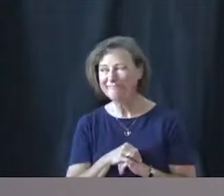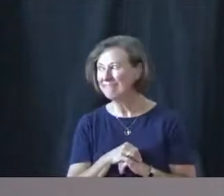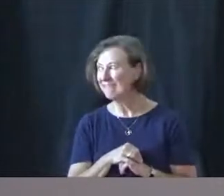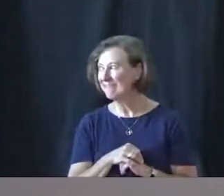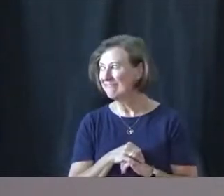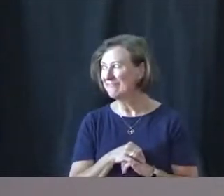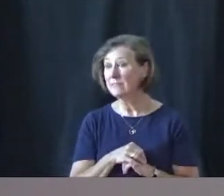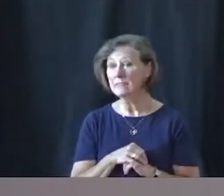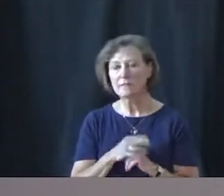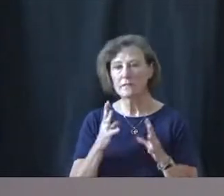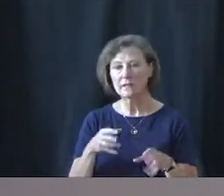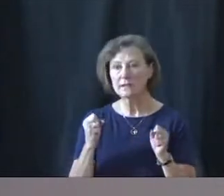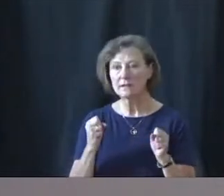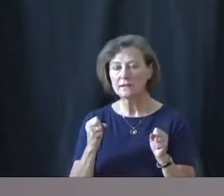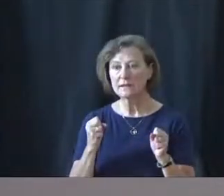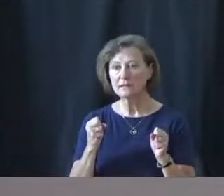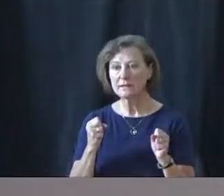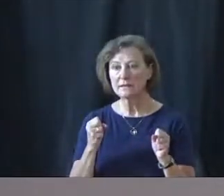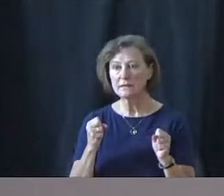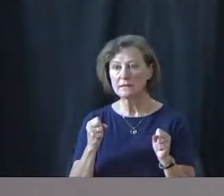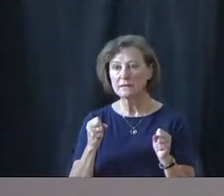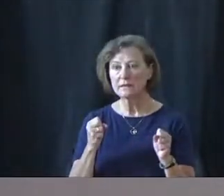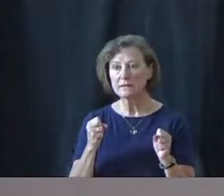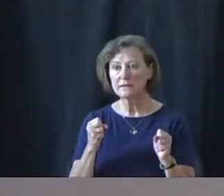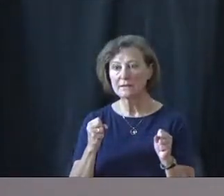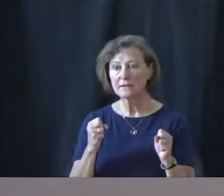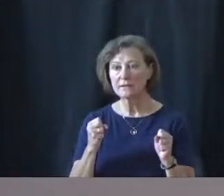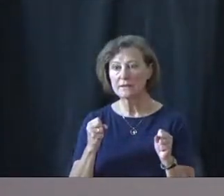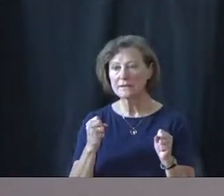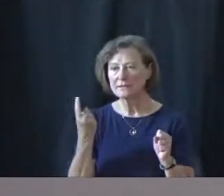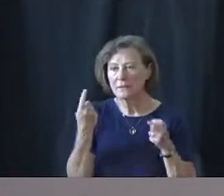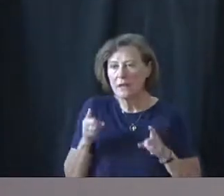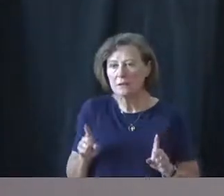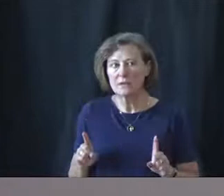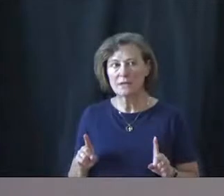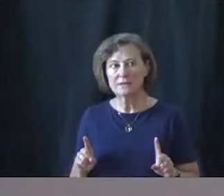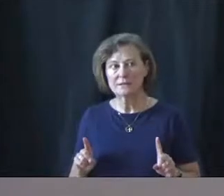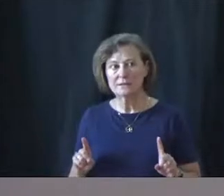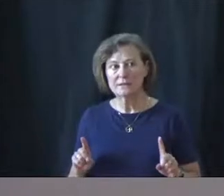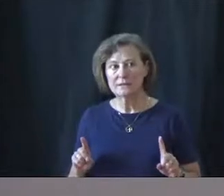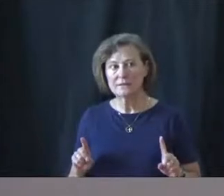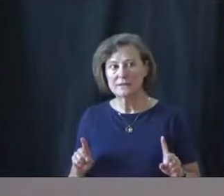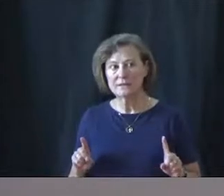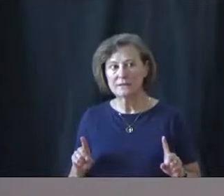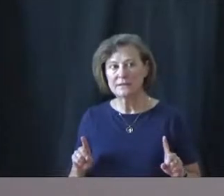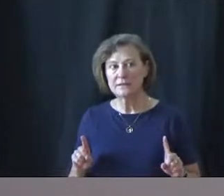when suddenly this thing happened, this